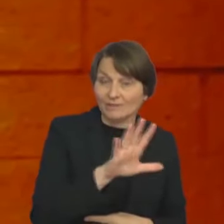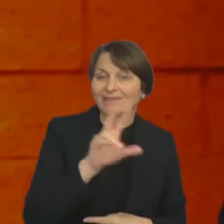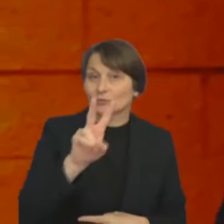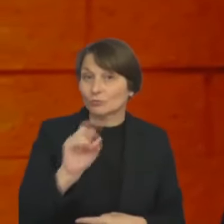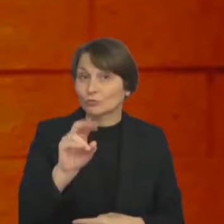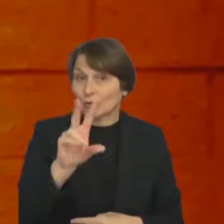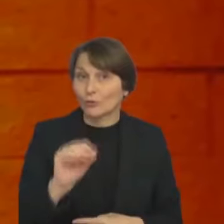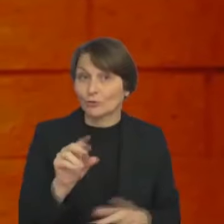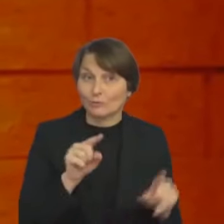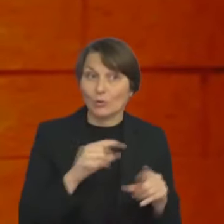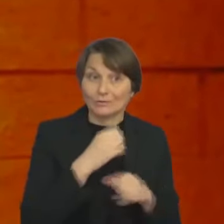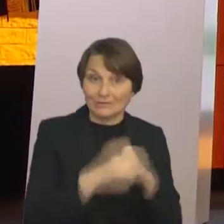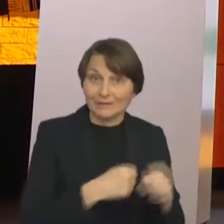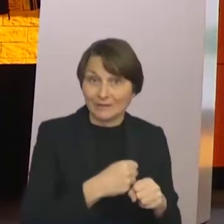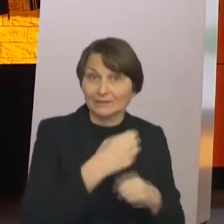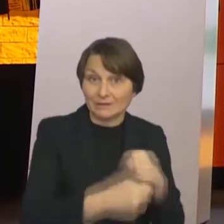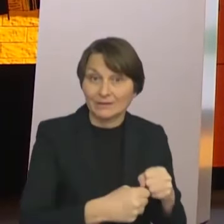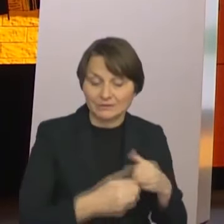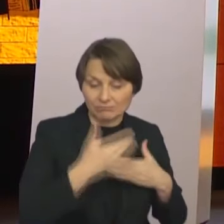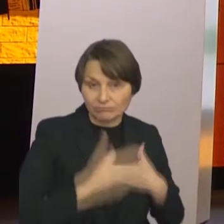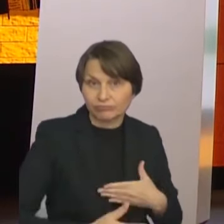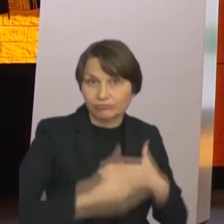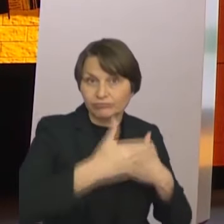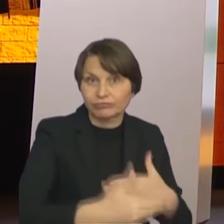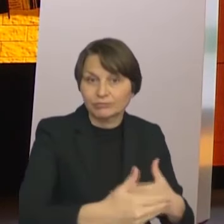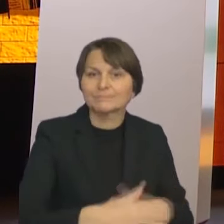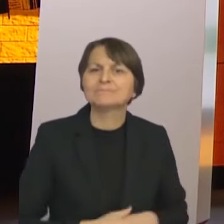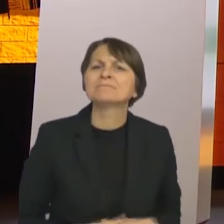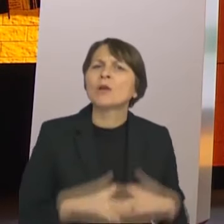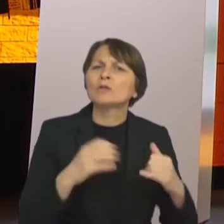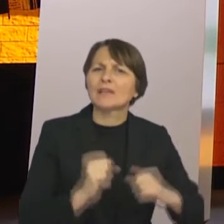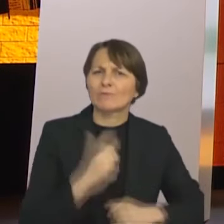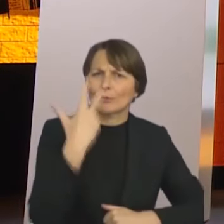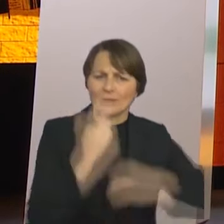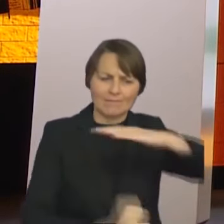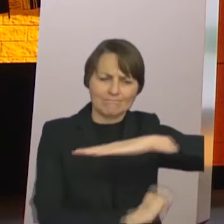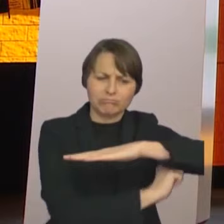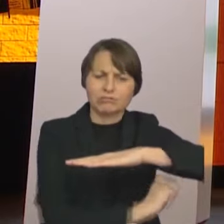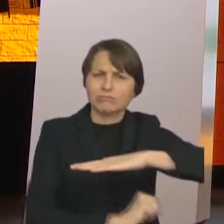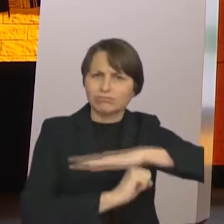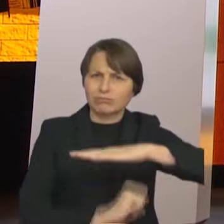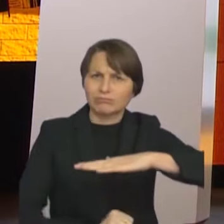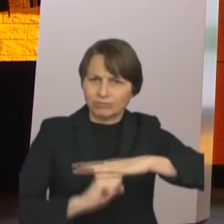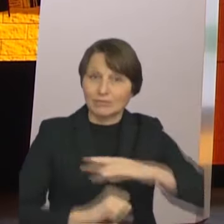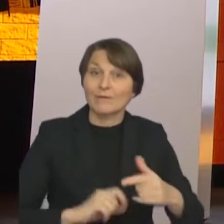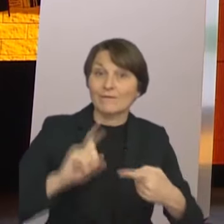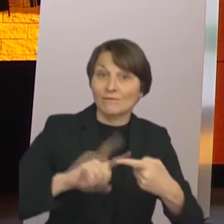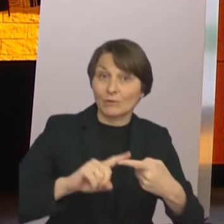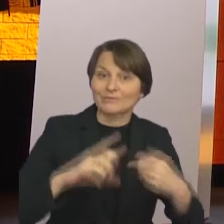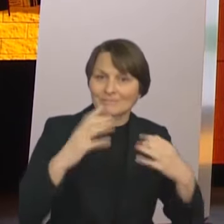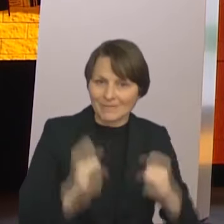be three pillars on which our action will be structured. The first pillar is a reduction of our carbon